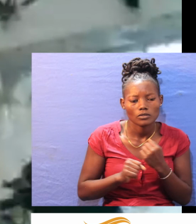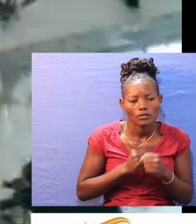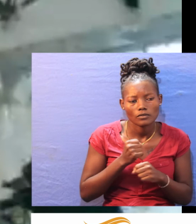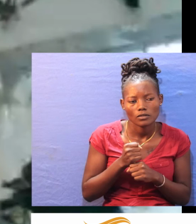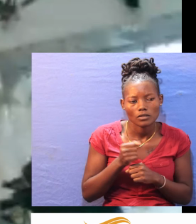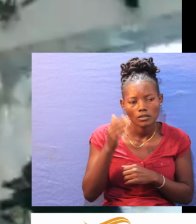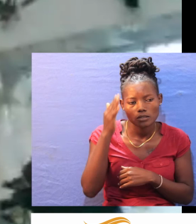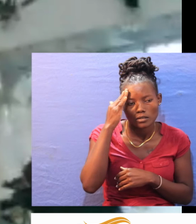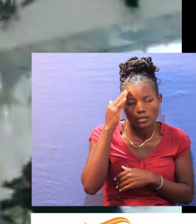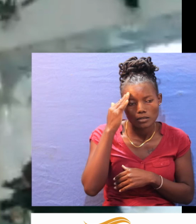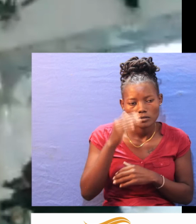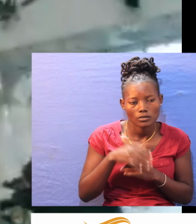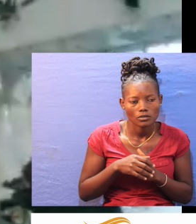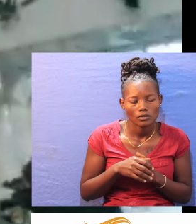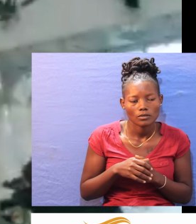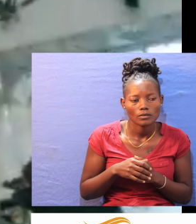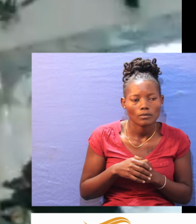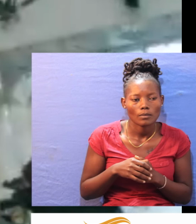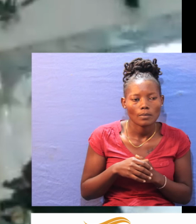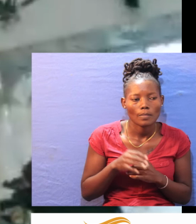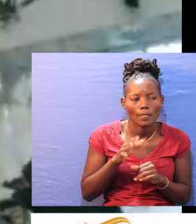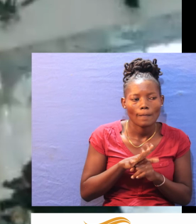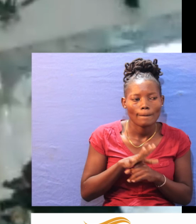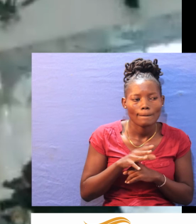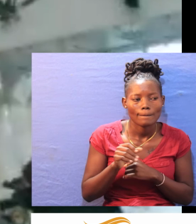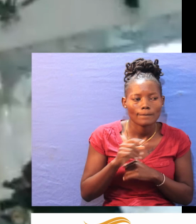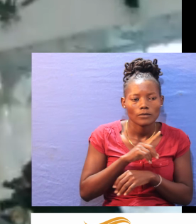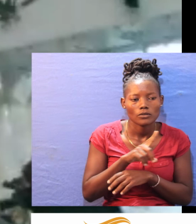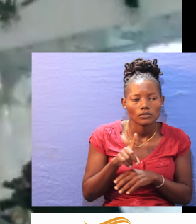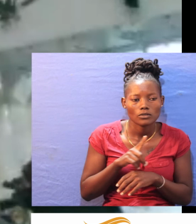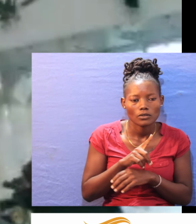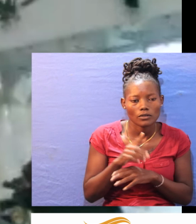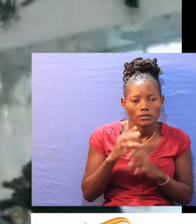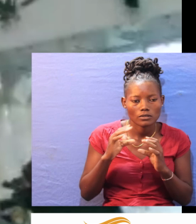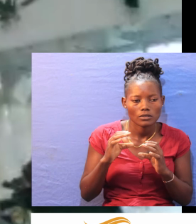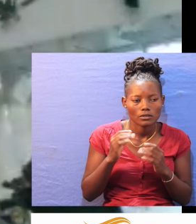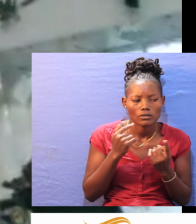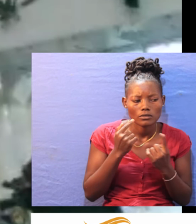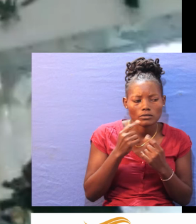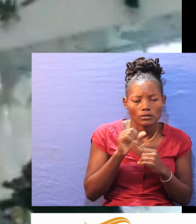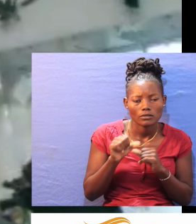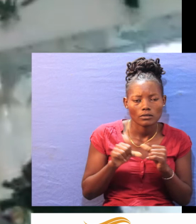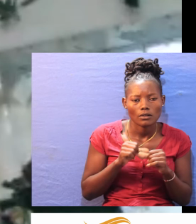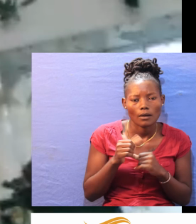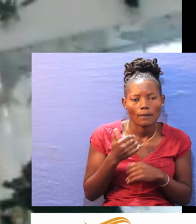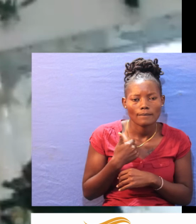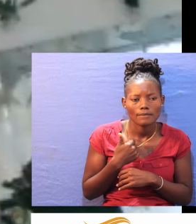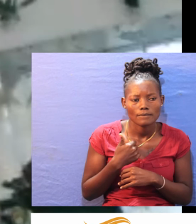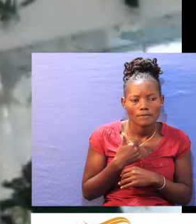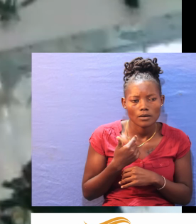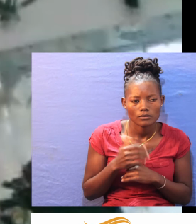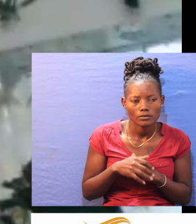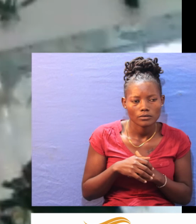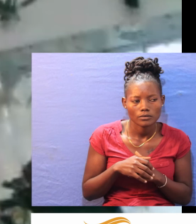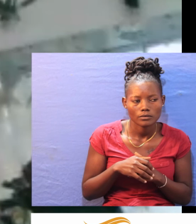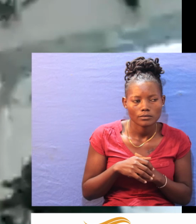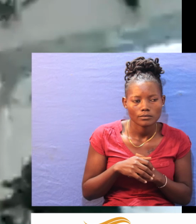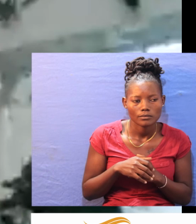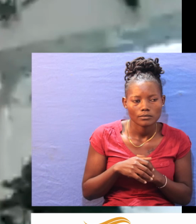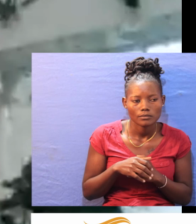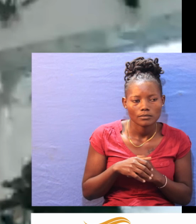you know, and we're about to play it in a couple hours. And this coach is talking about my dissertation, and